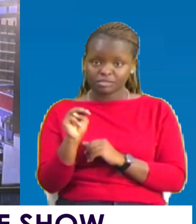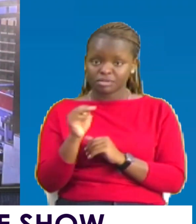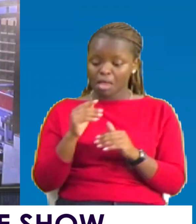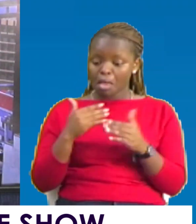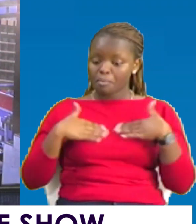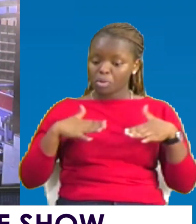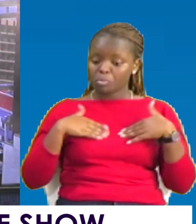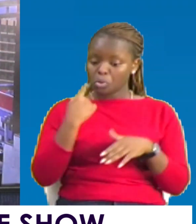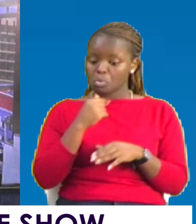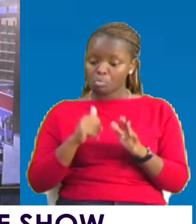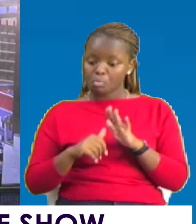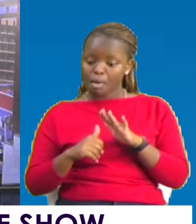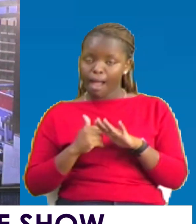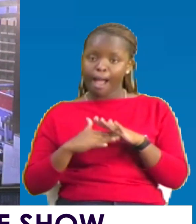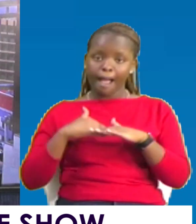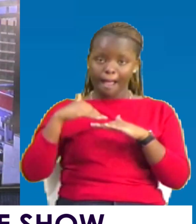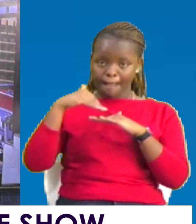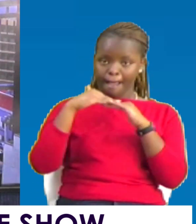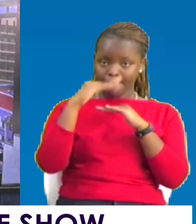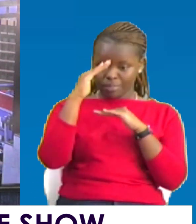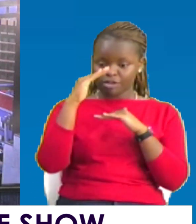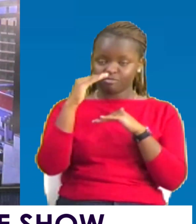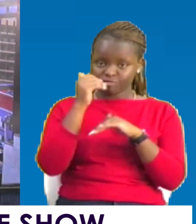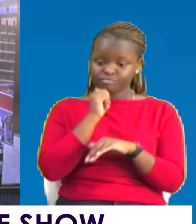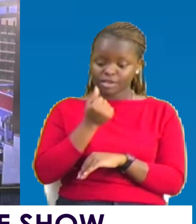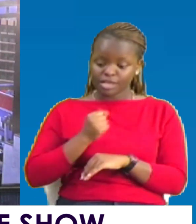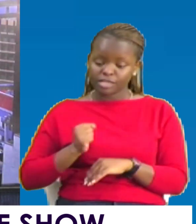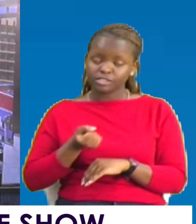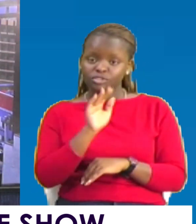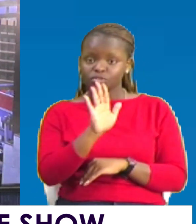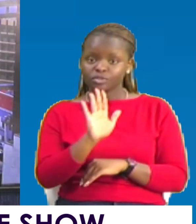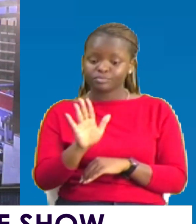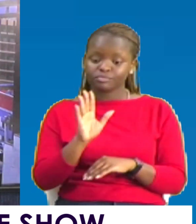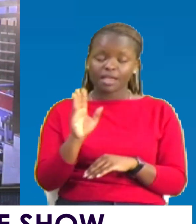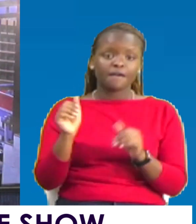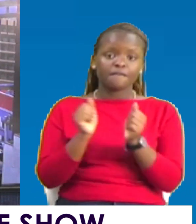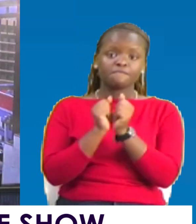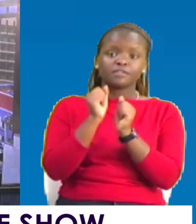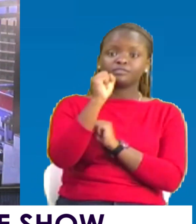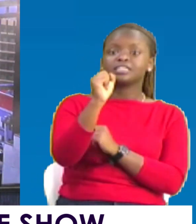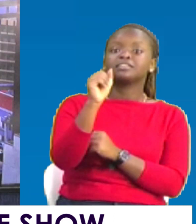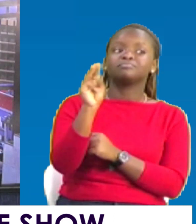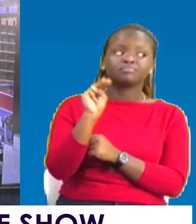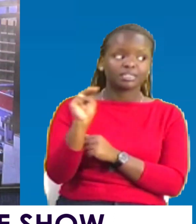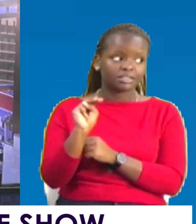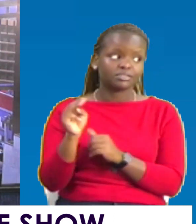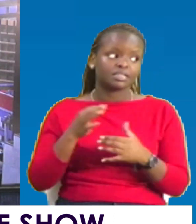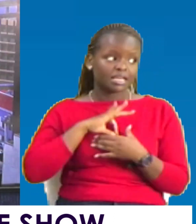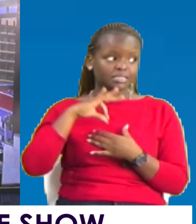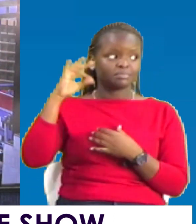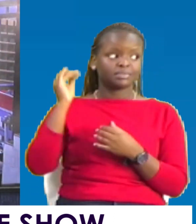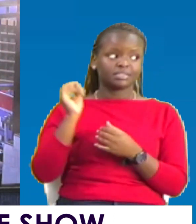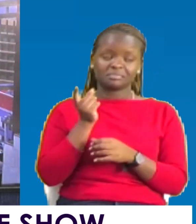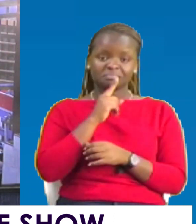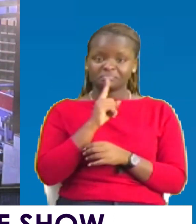only 15 million. How can the 15 million impart you with that spirit of corruption? You can